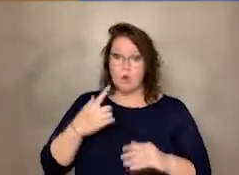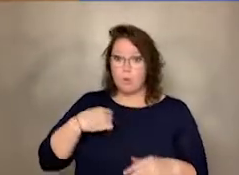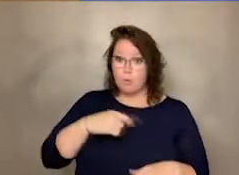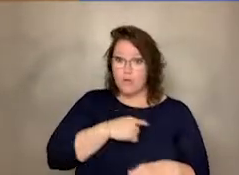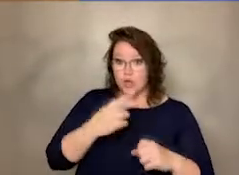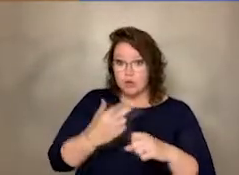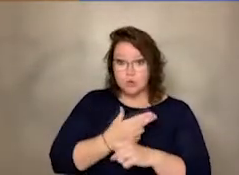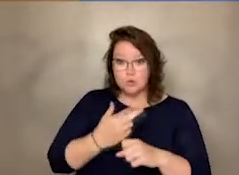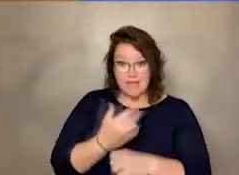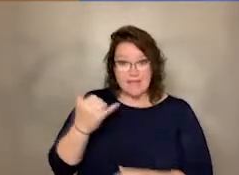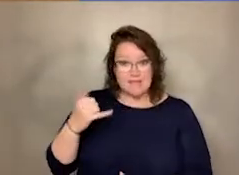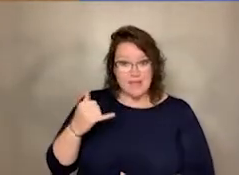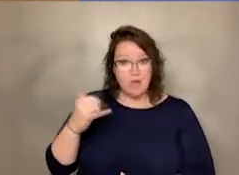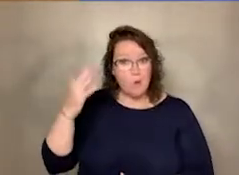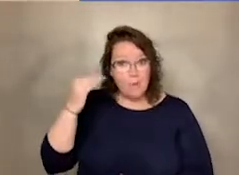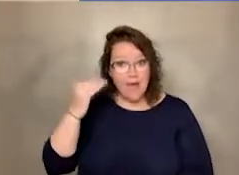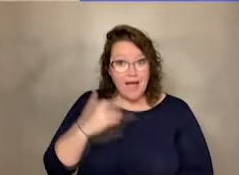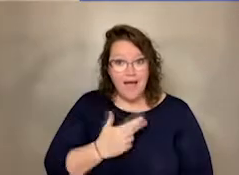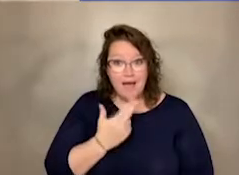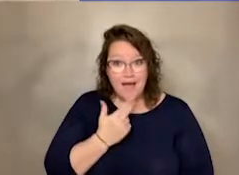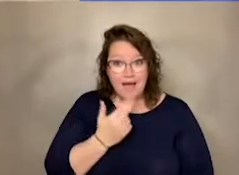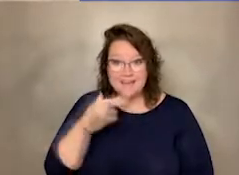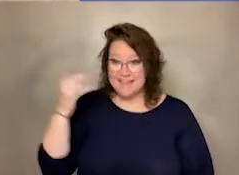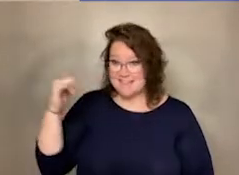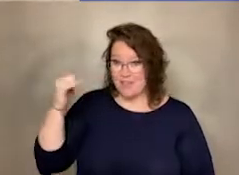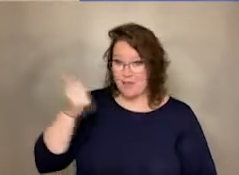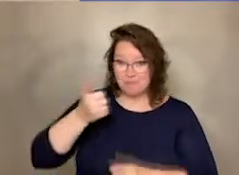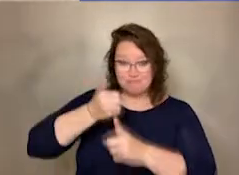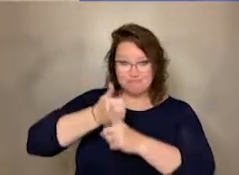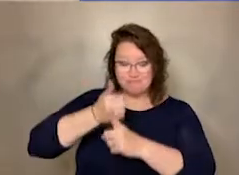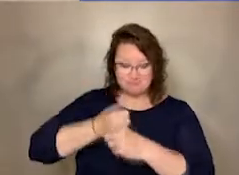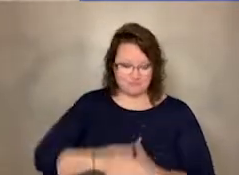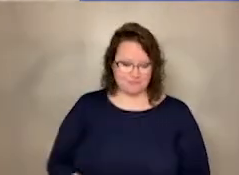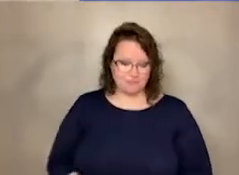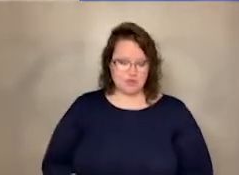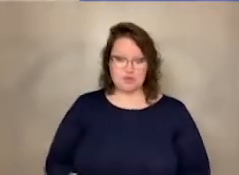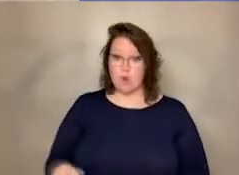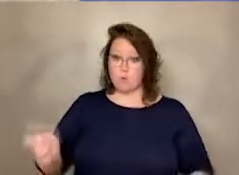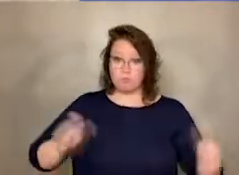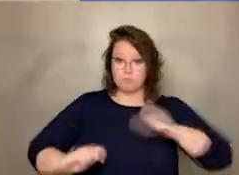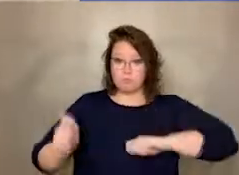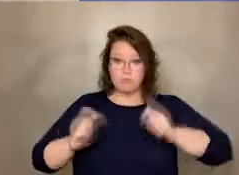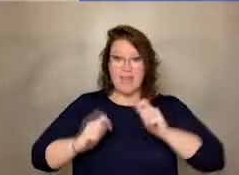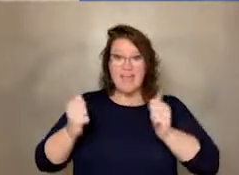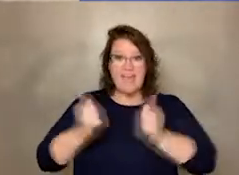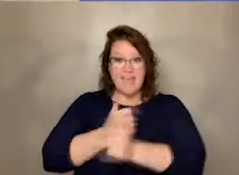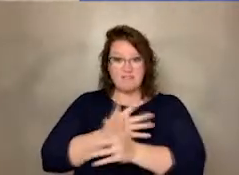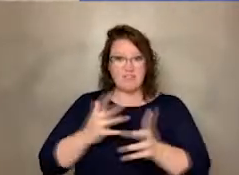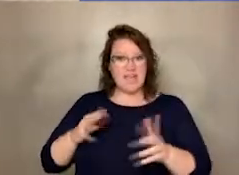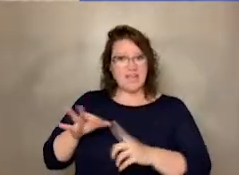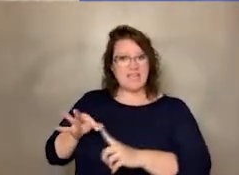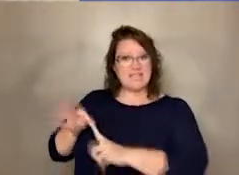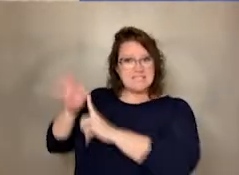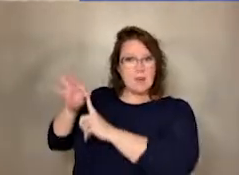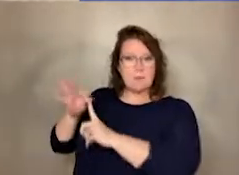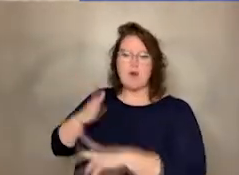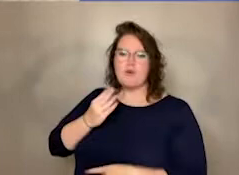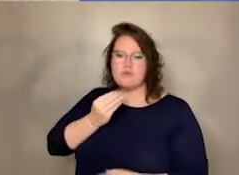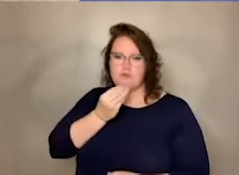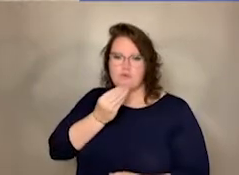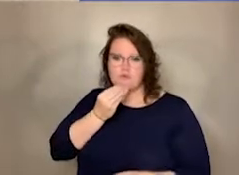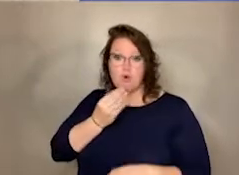because honey is yellow. So mix all your ingredients except for your food coloring in a bowl.